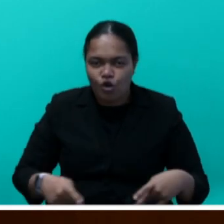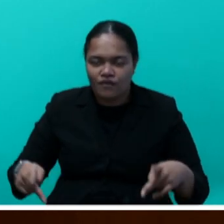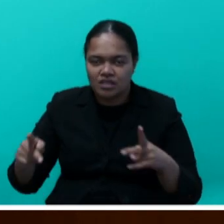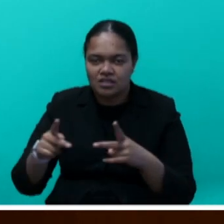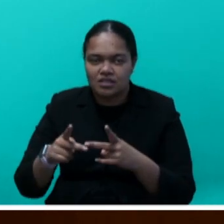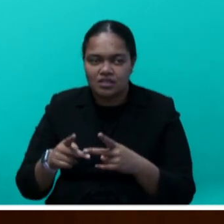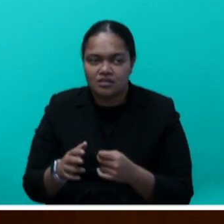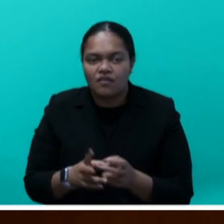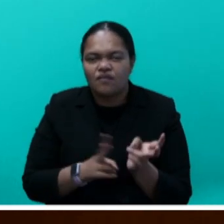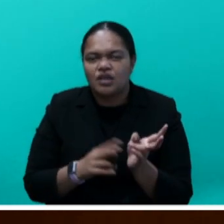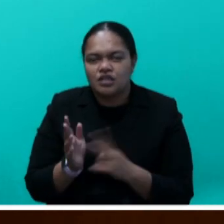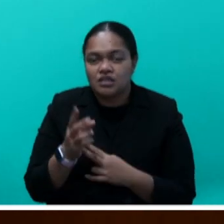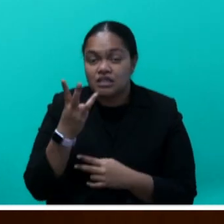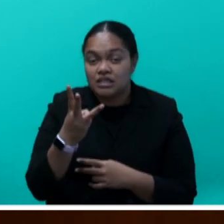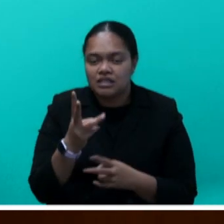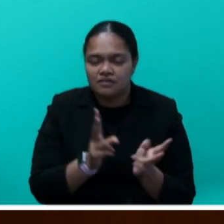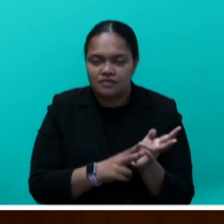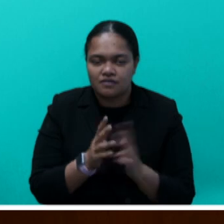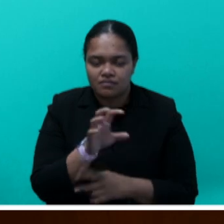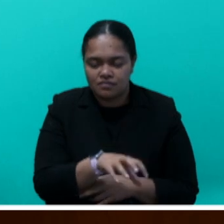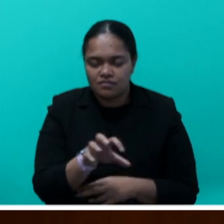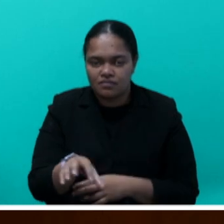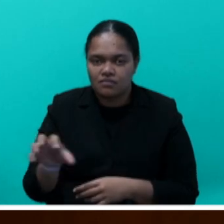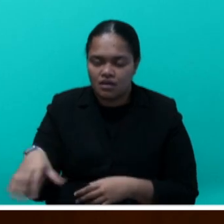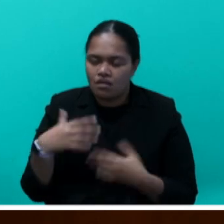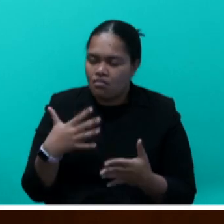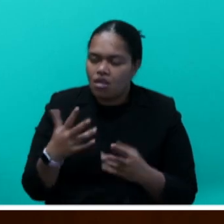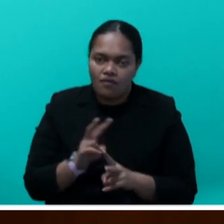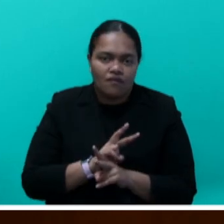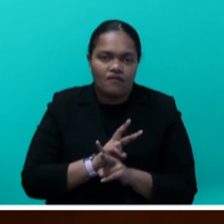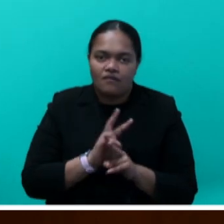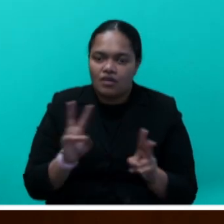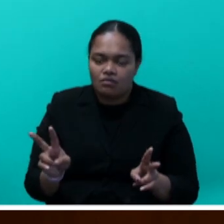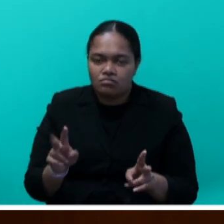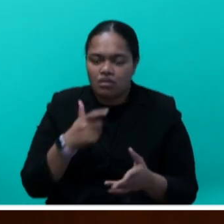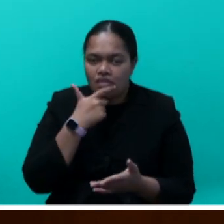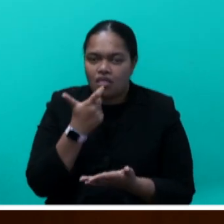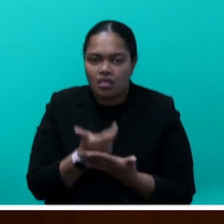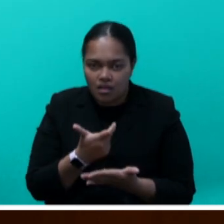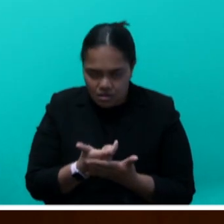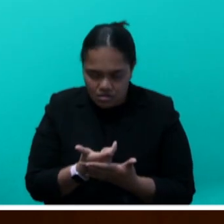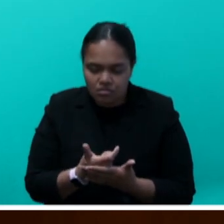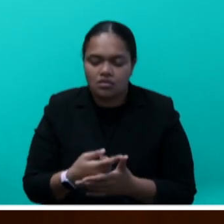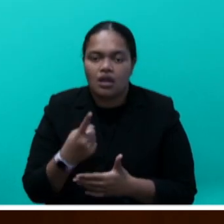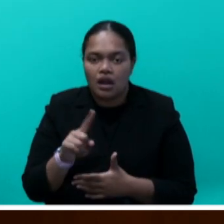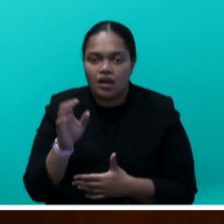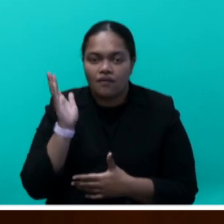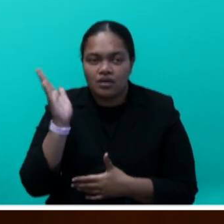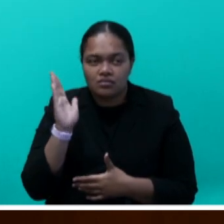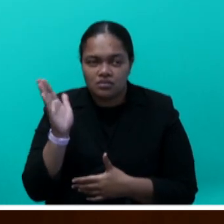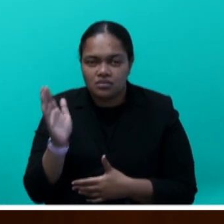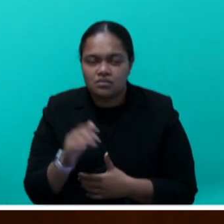Our visit to the three provinces provided valuable insight into China's ongoing development efforts and facilitated deep